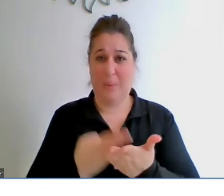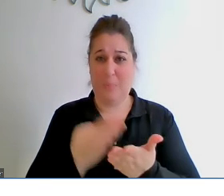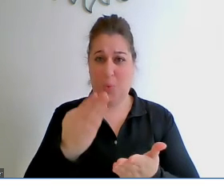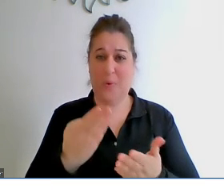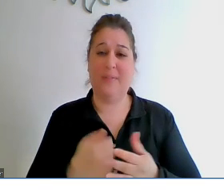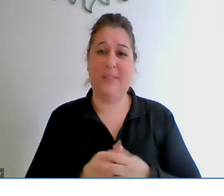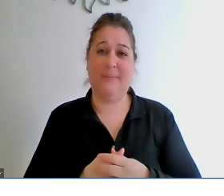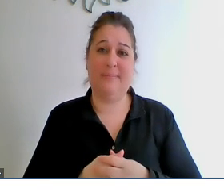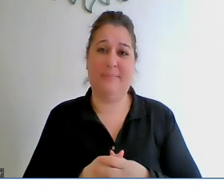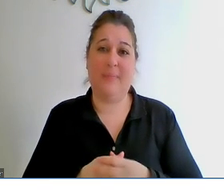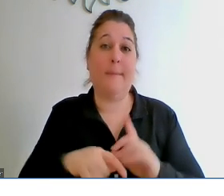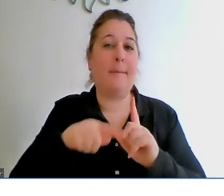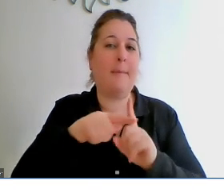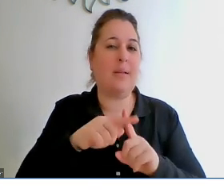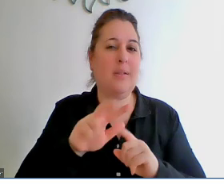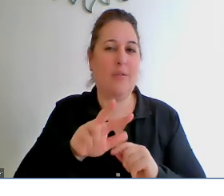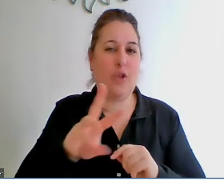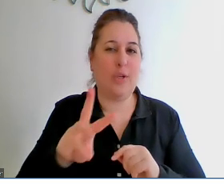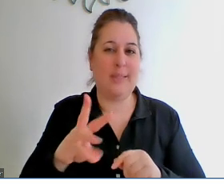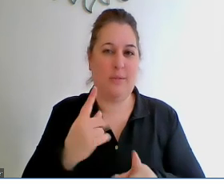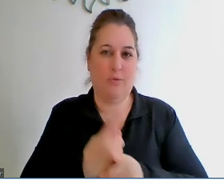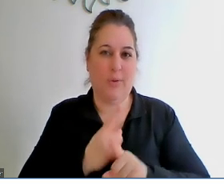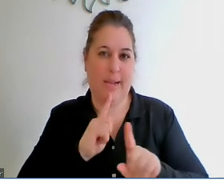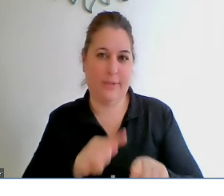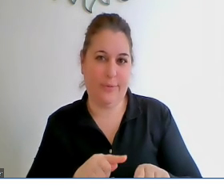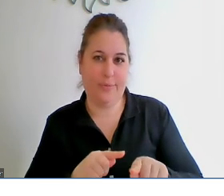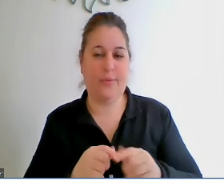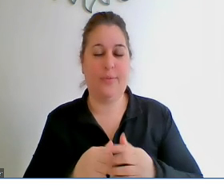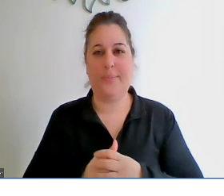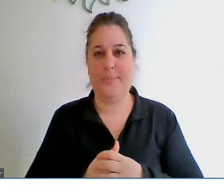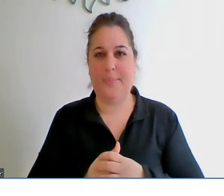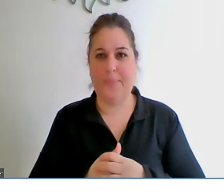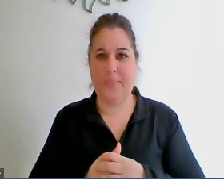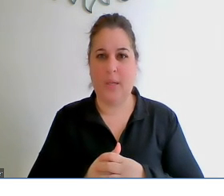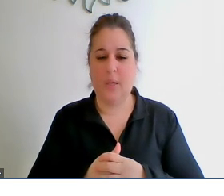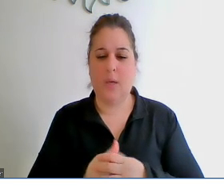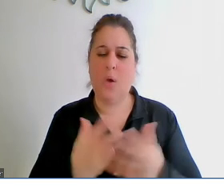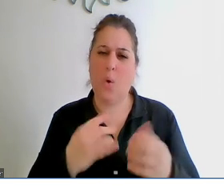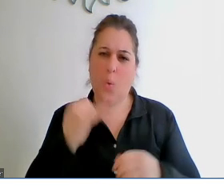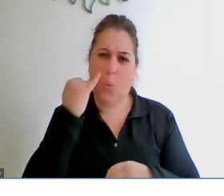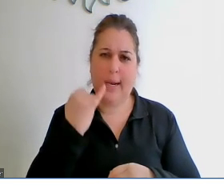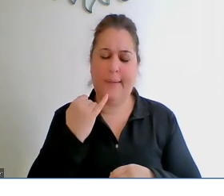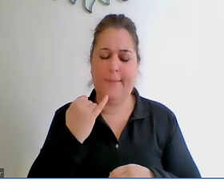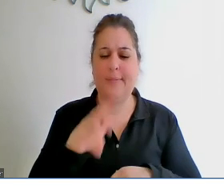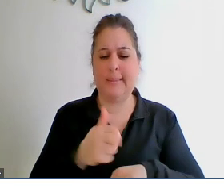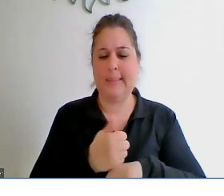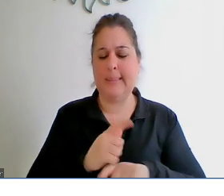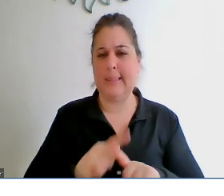So that's why it makes positive 36.